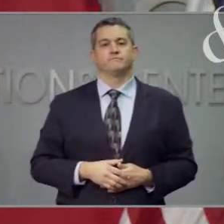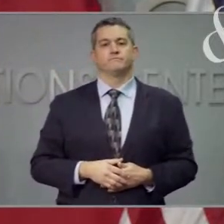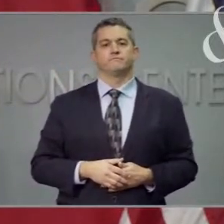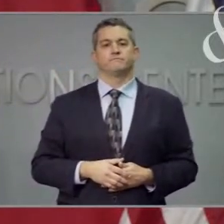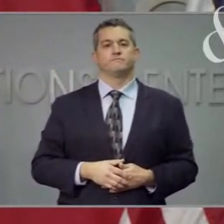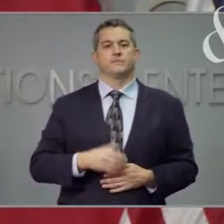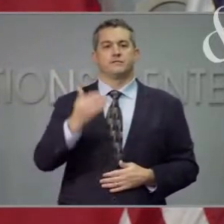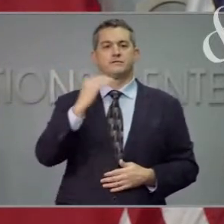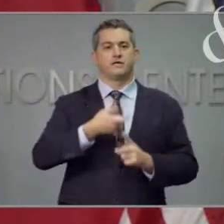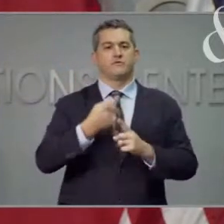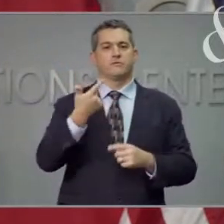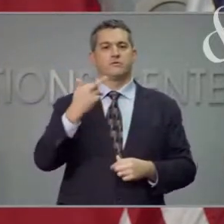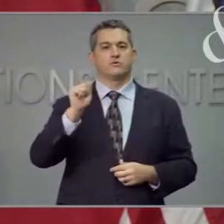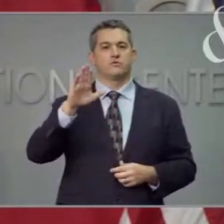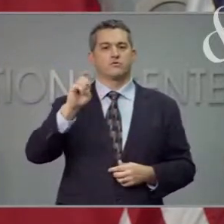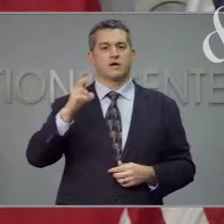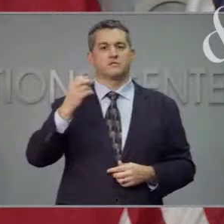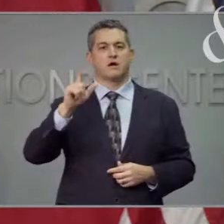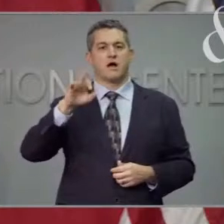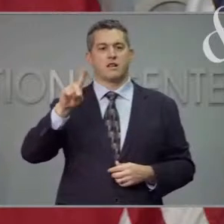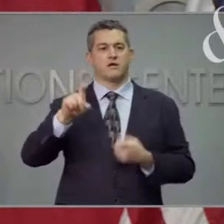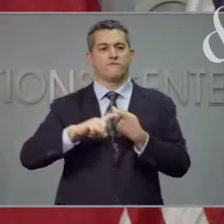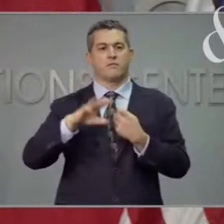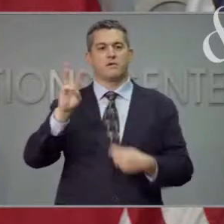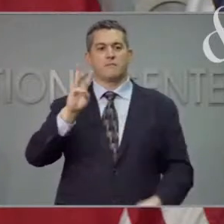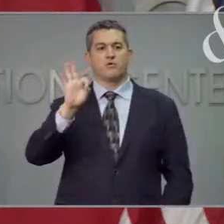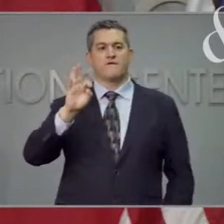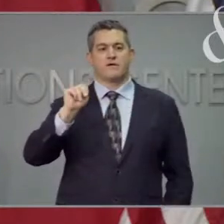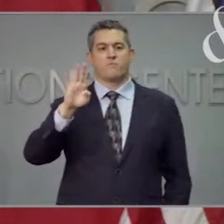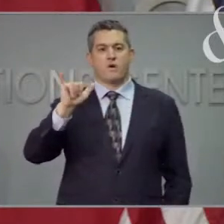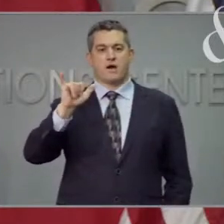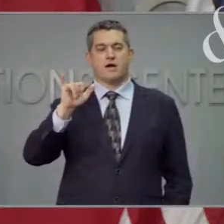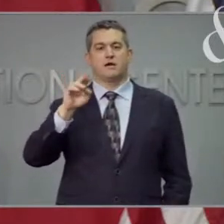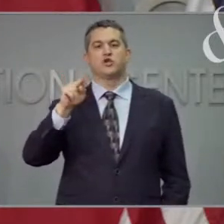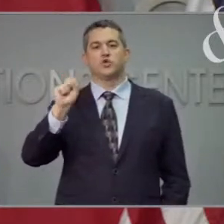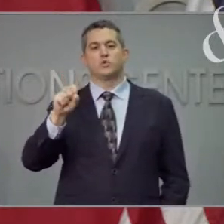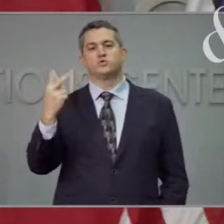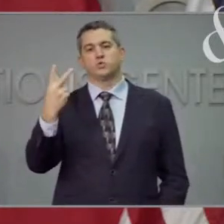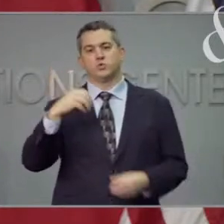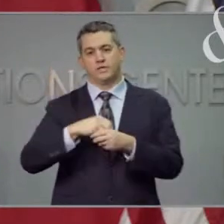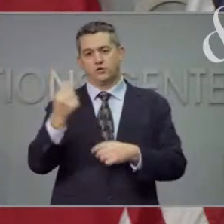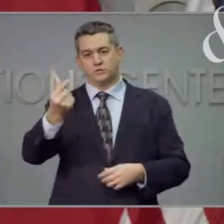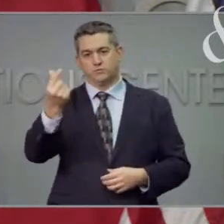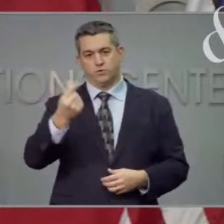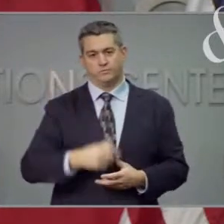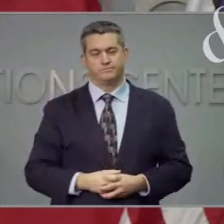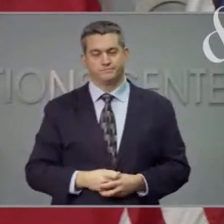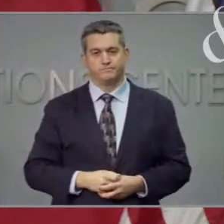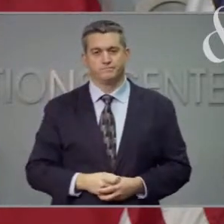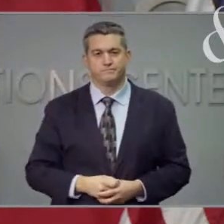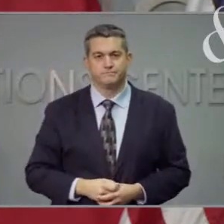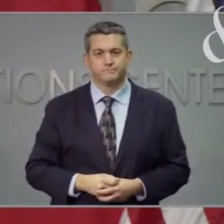Next question is from Grace Holland with WFMY News 2, Greensboro.